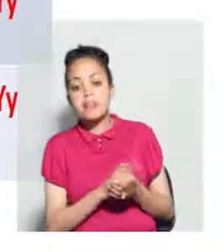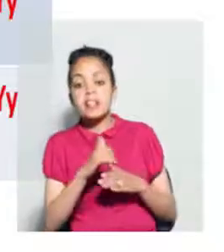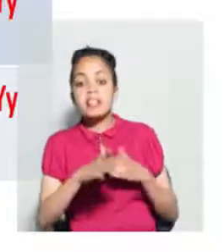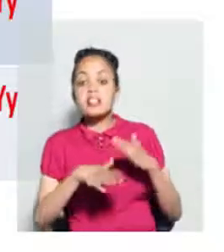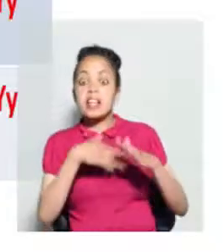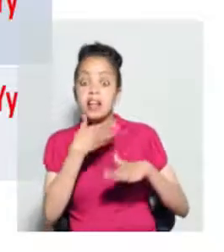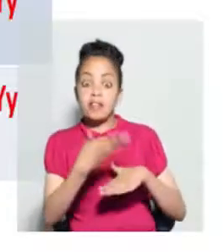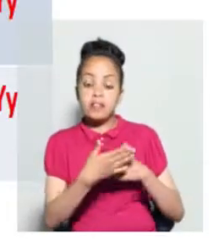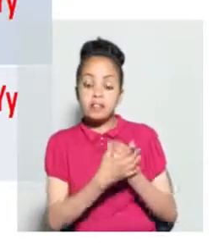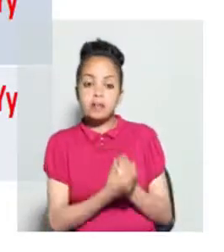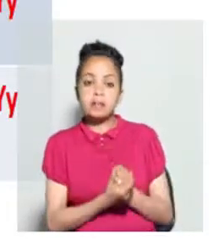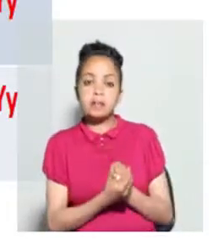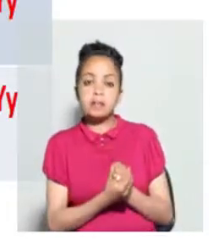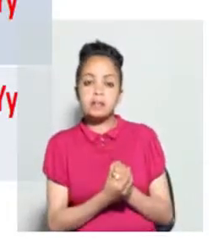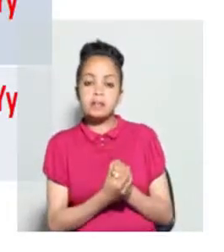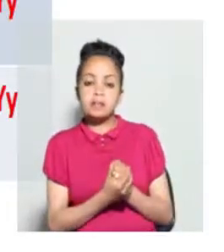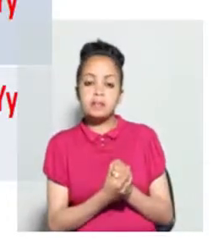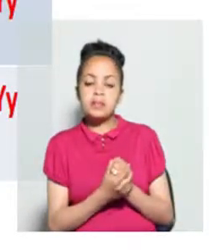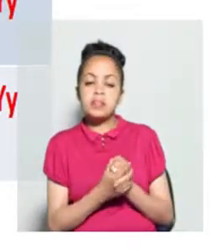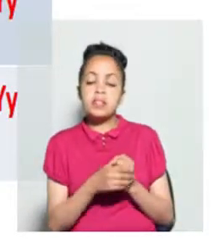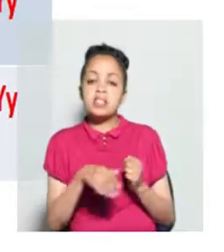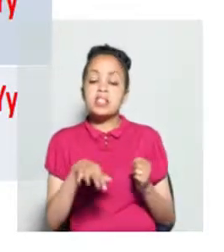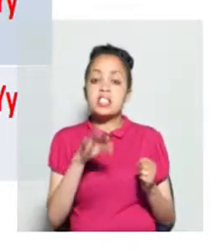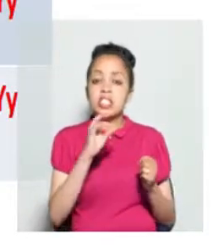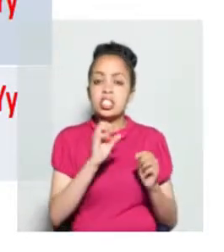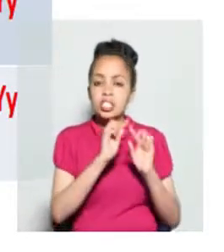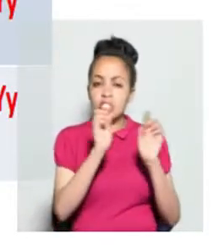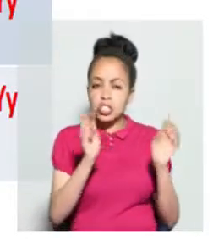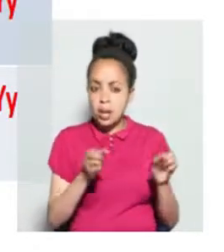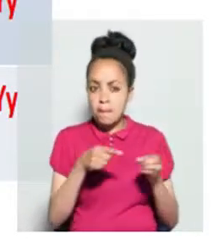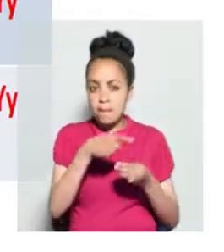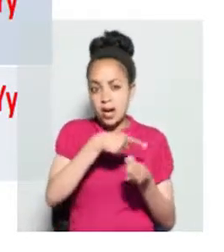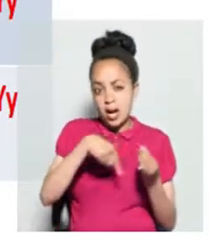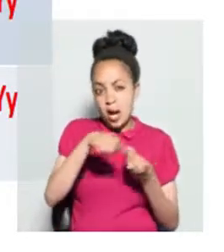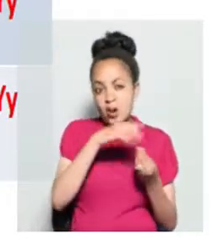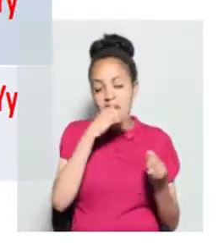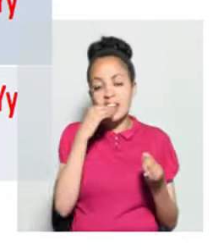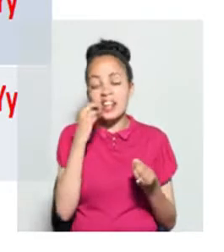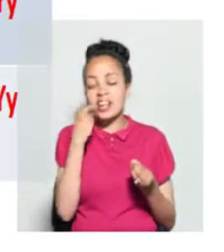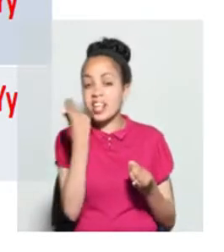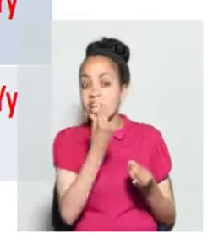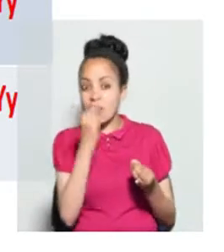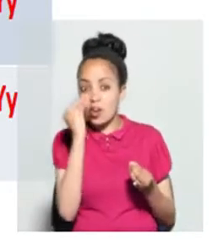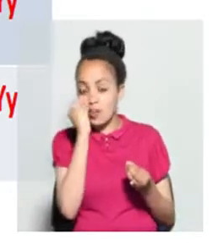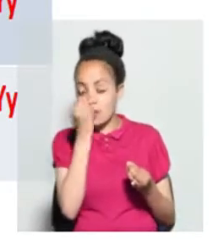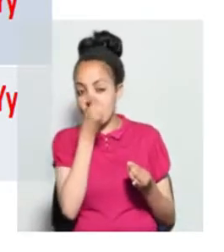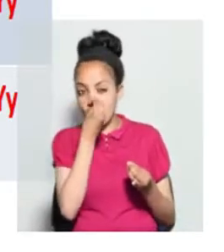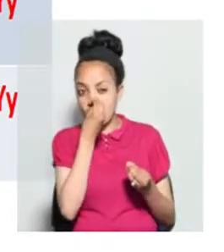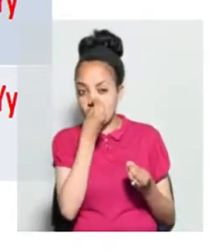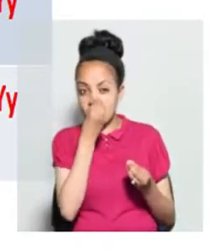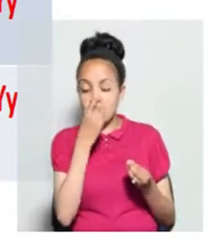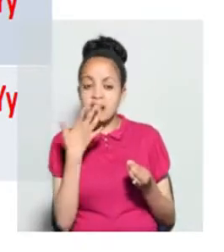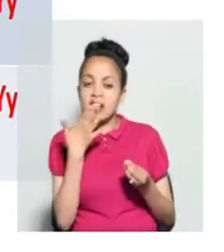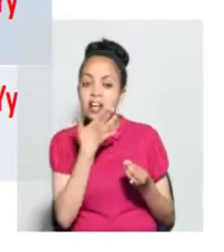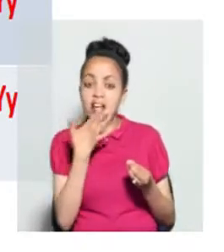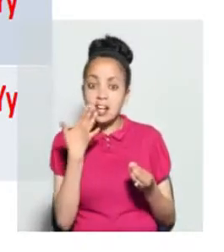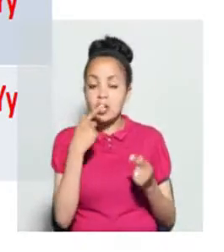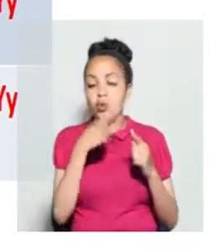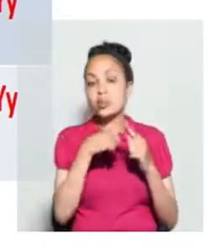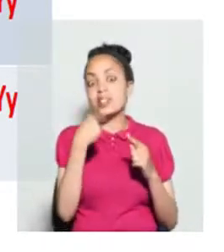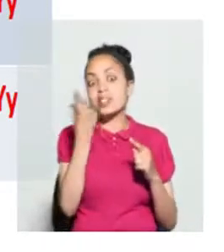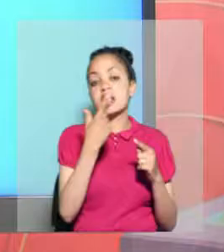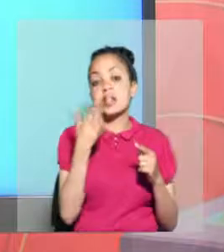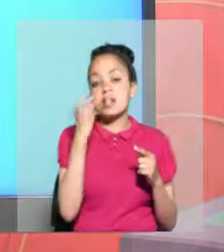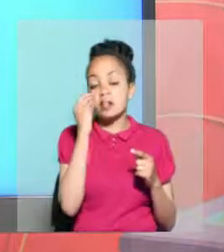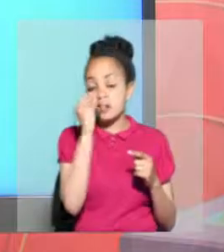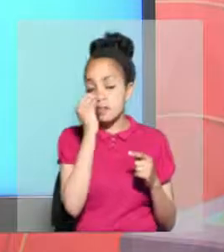Then round seed shape with that of, and again yellow flower color, wrinkled seed shape with that of green flower